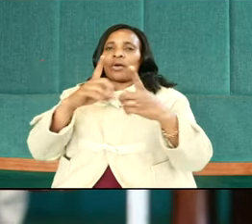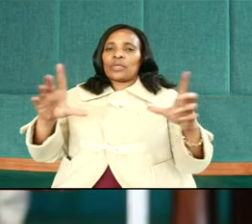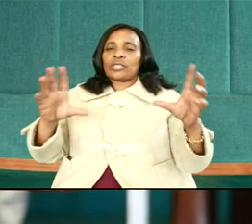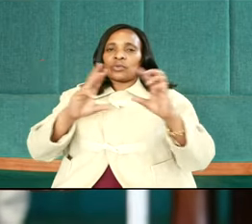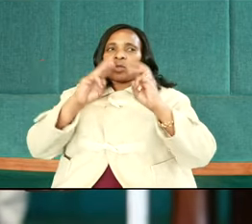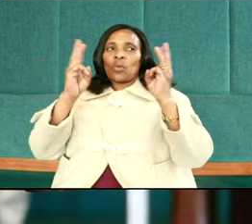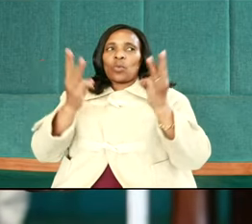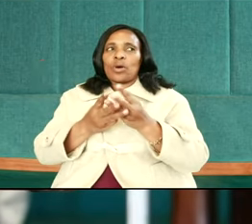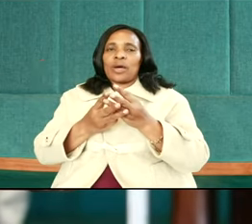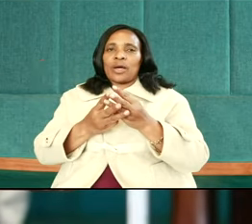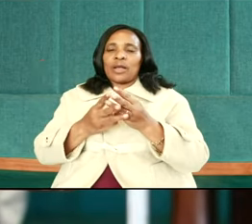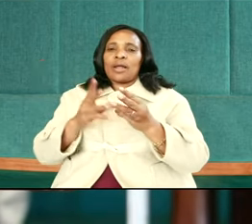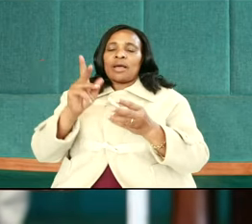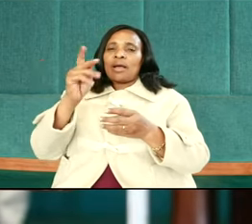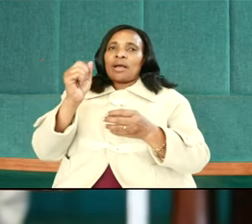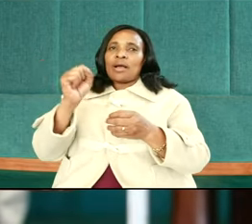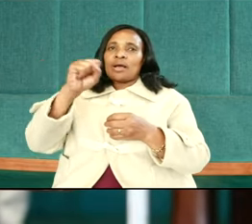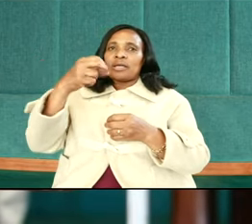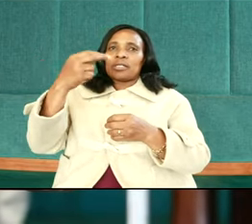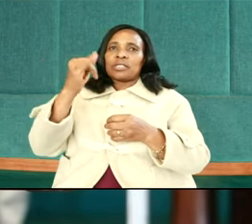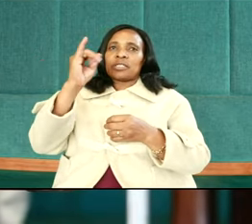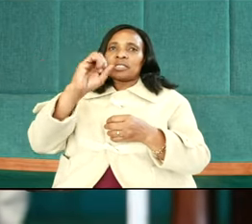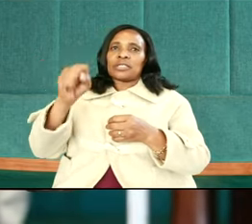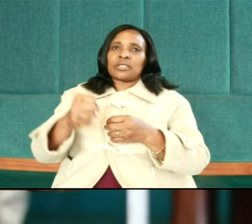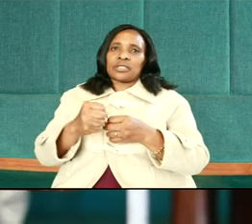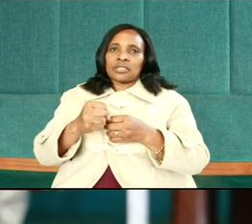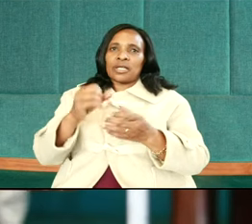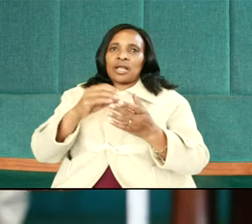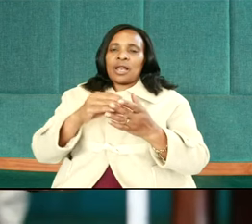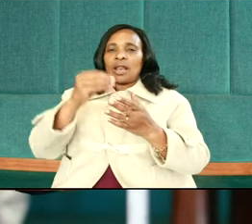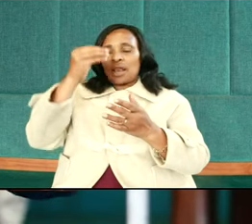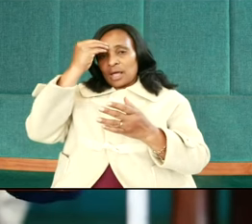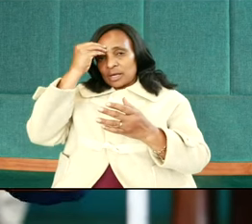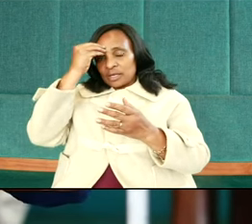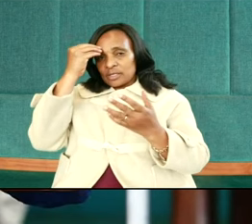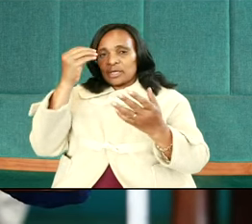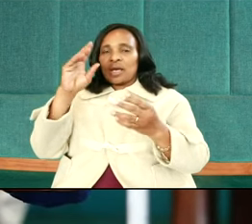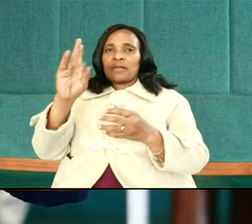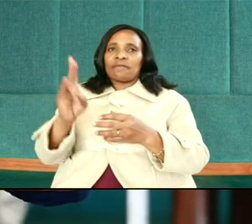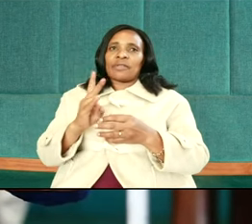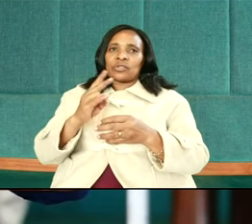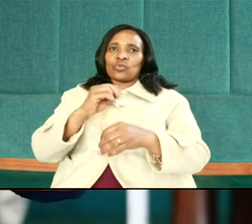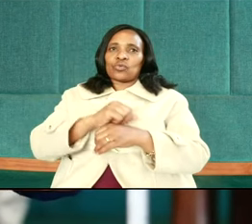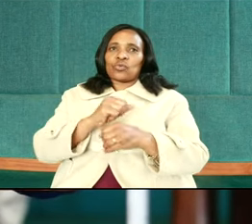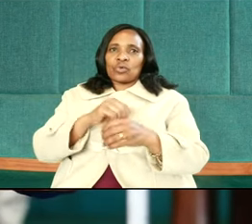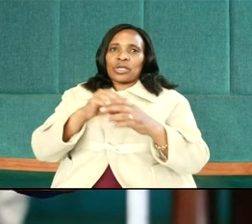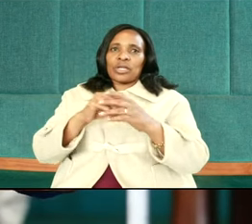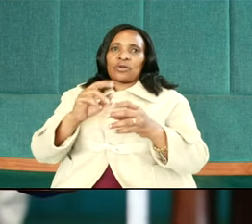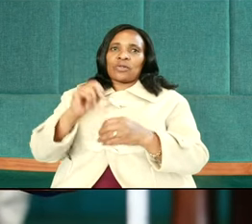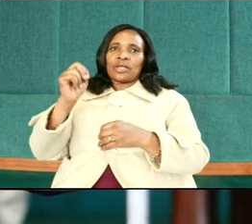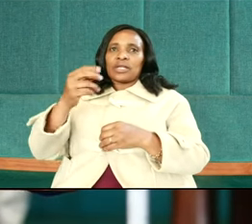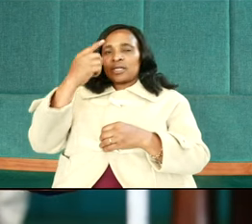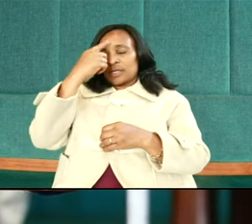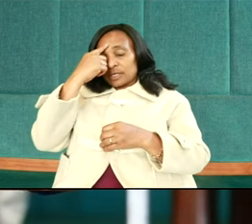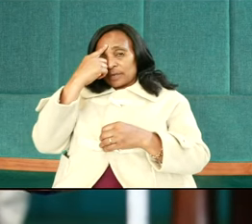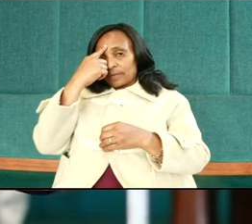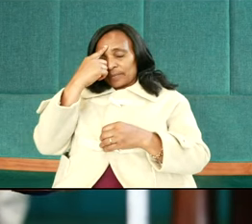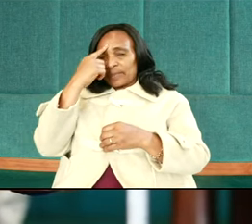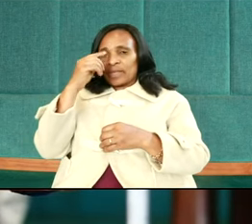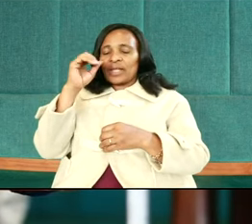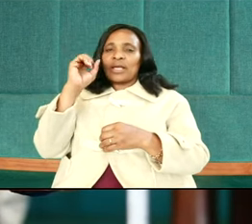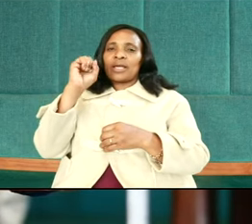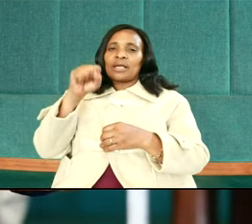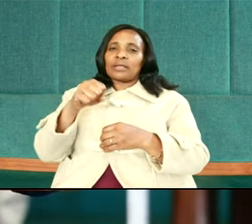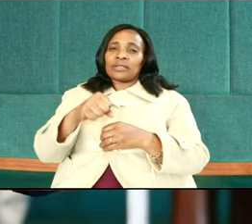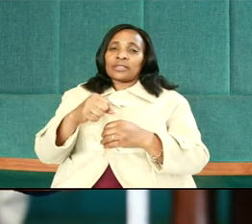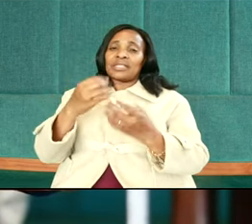world. Kashish is learning Sanskrit at a Seventh-day Adventist school in northern India. Sanskrit is